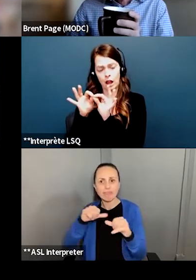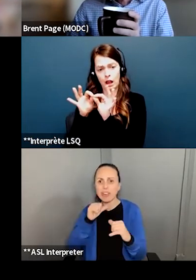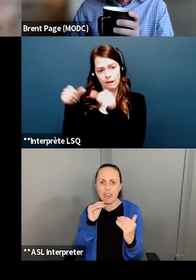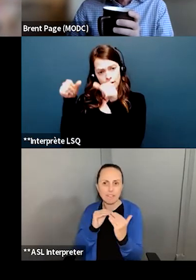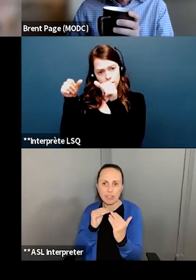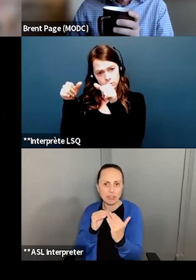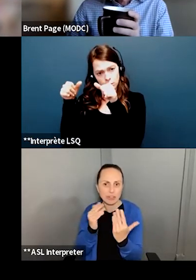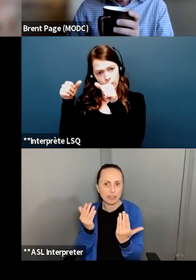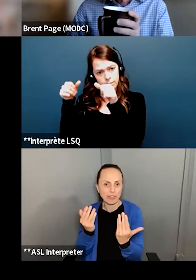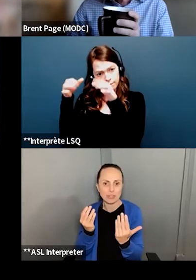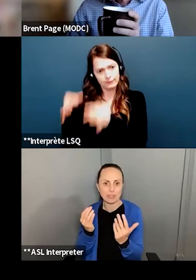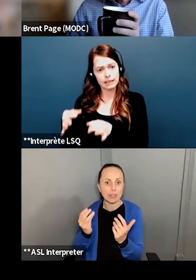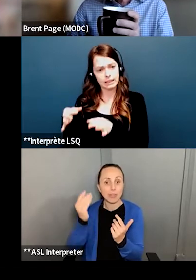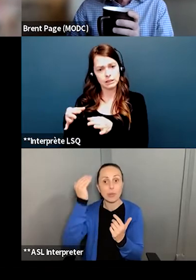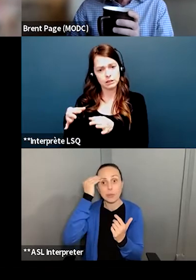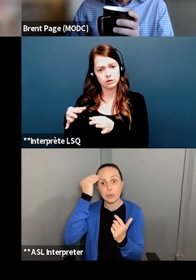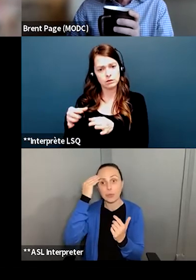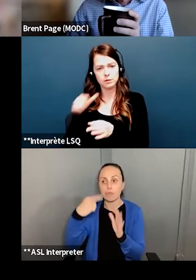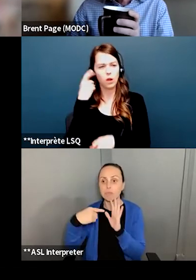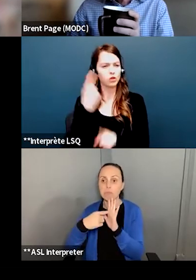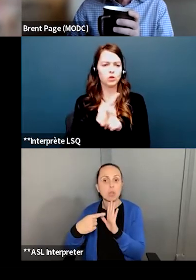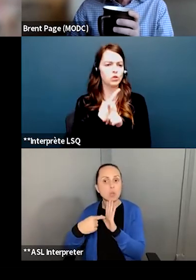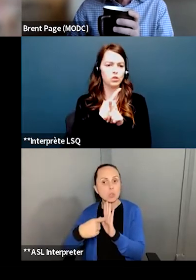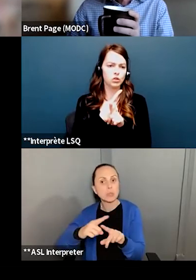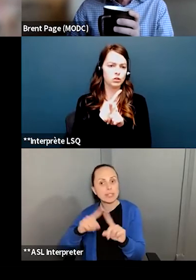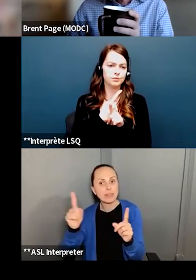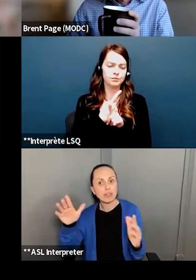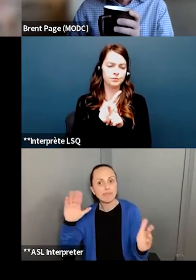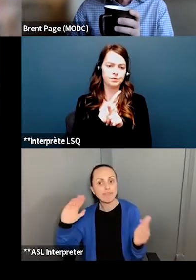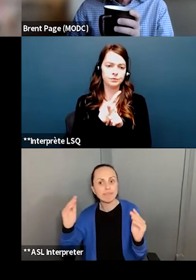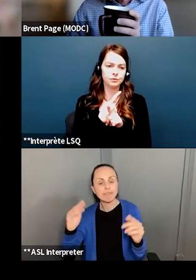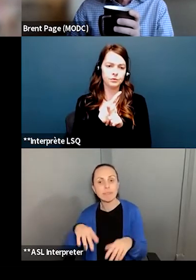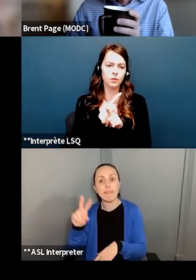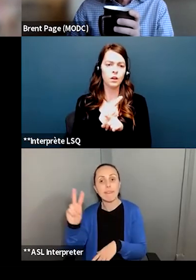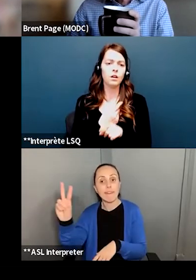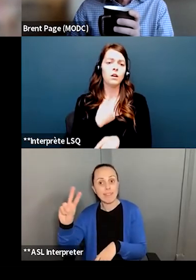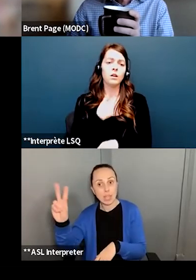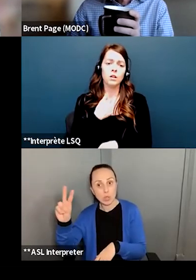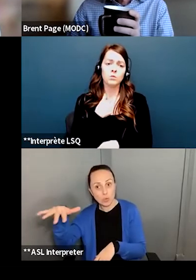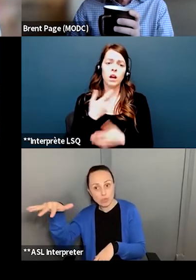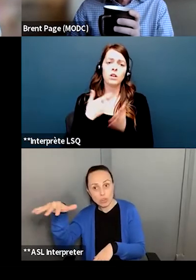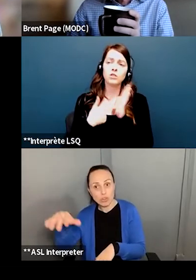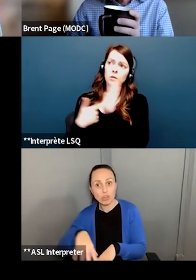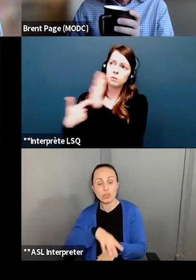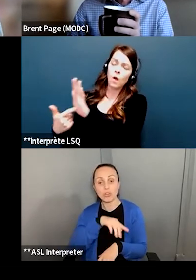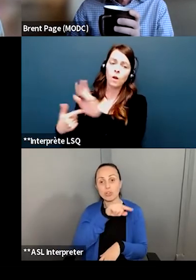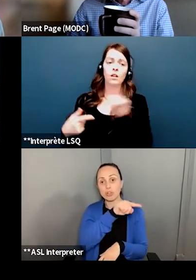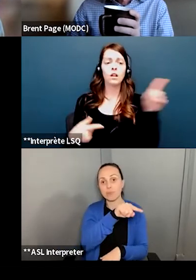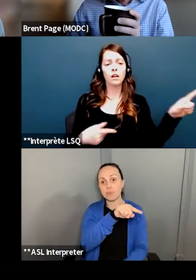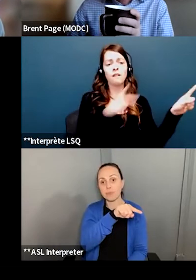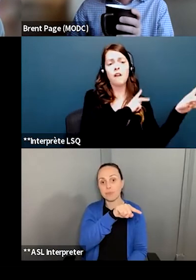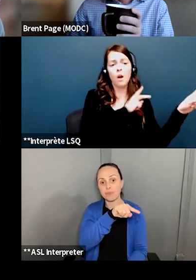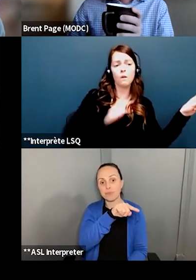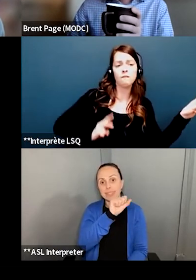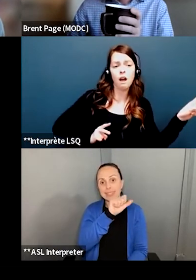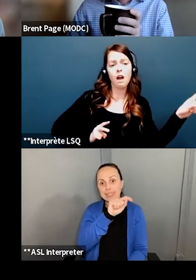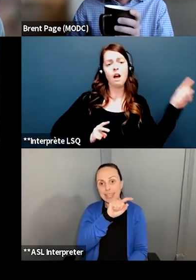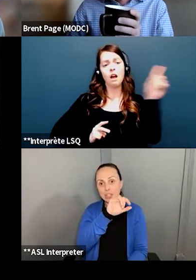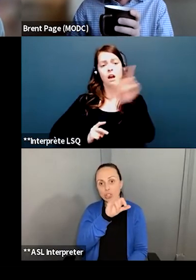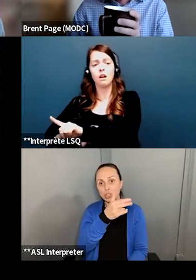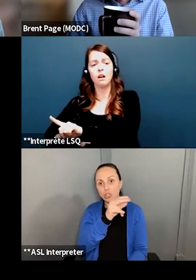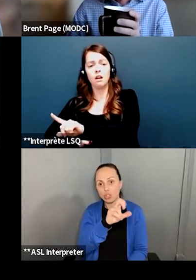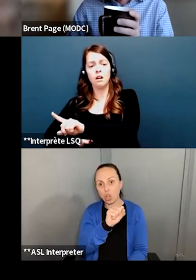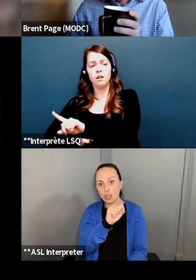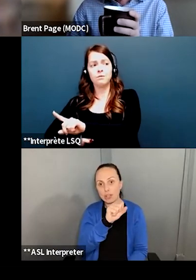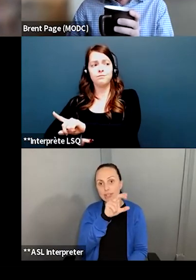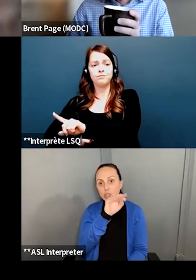because even when I showed the difference between Vancouver and St. John's, Newfoundland,